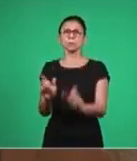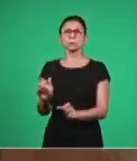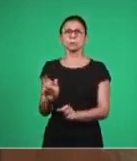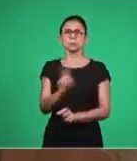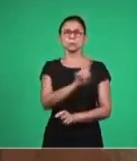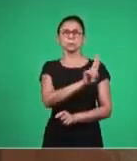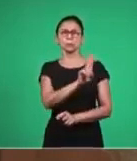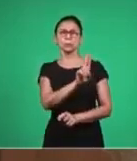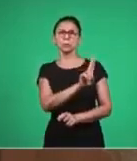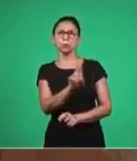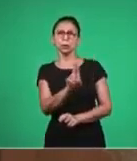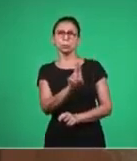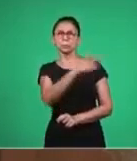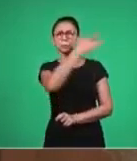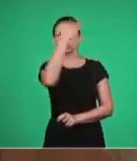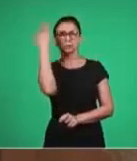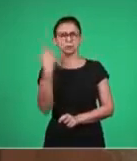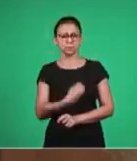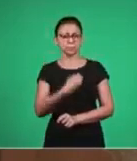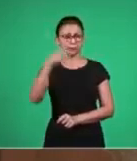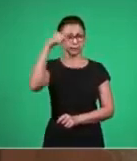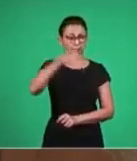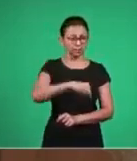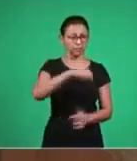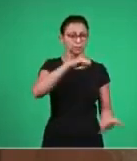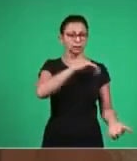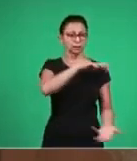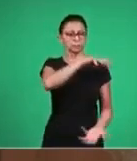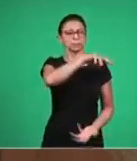names, of men, that they lived here,